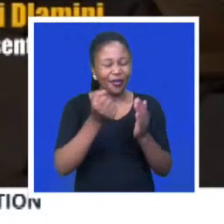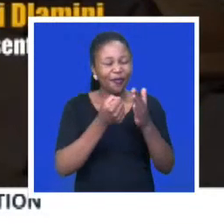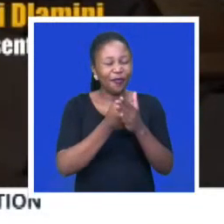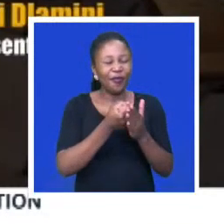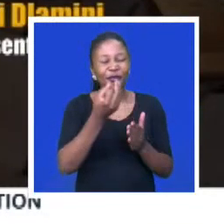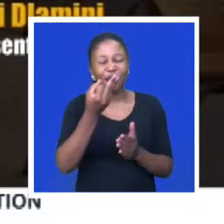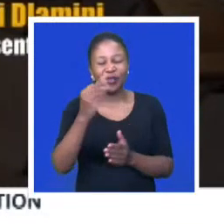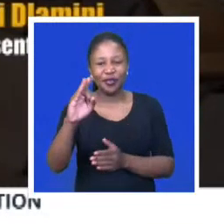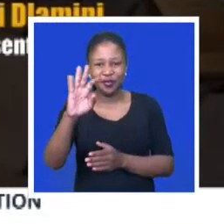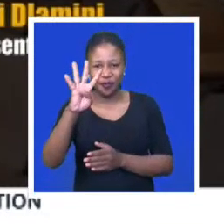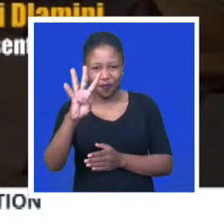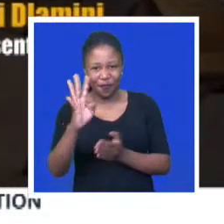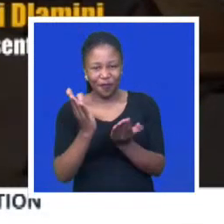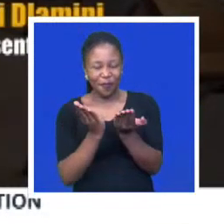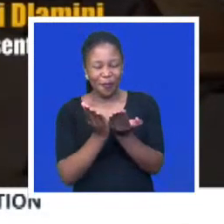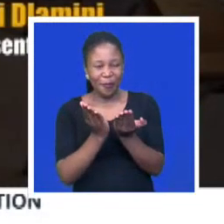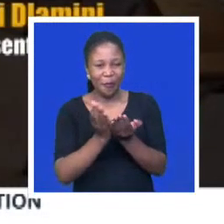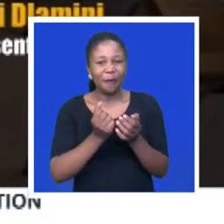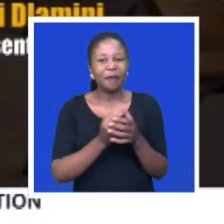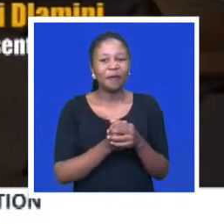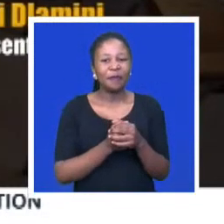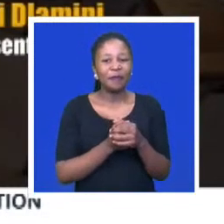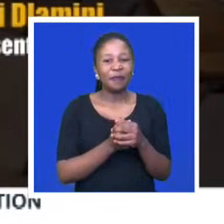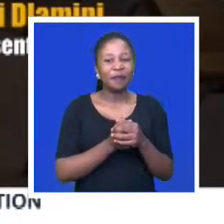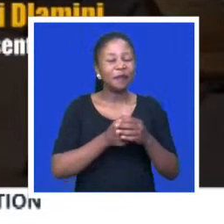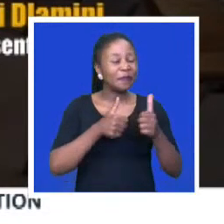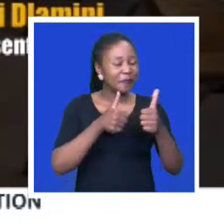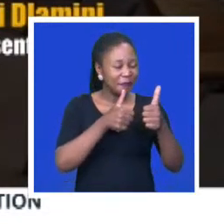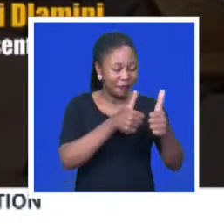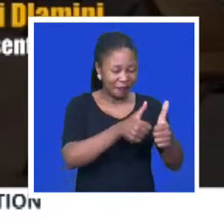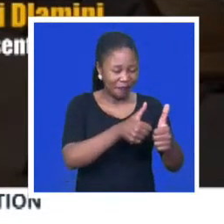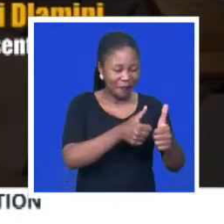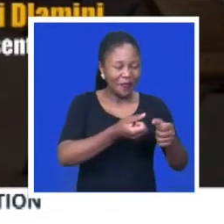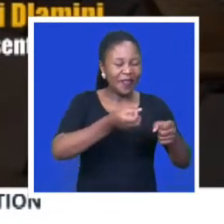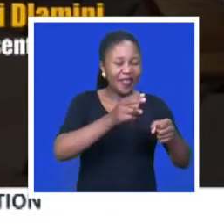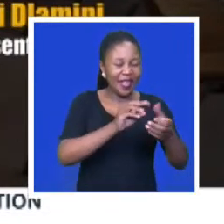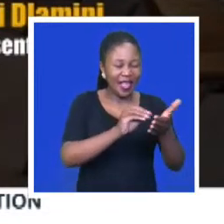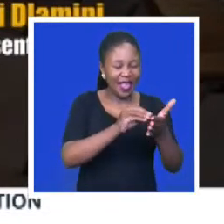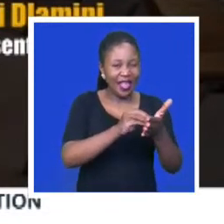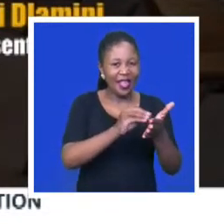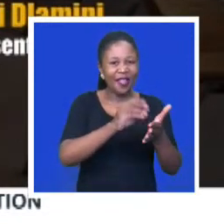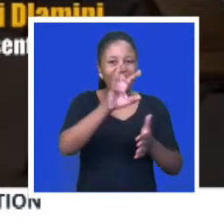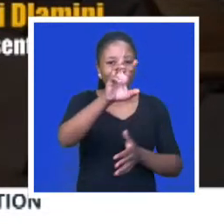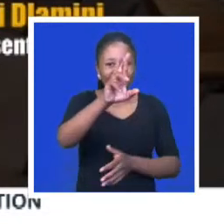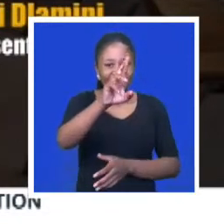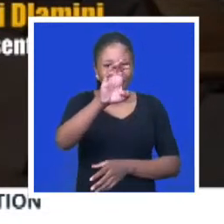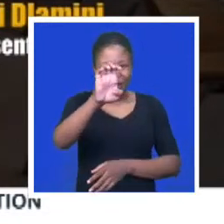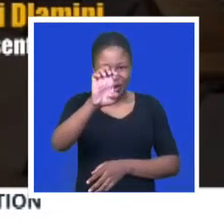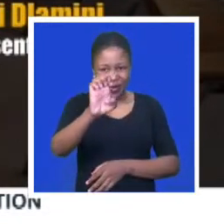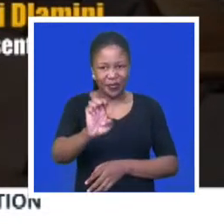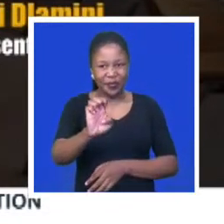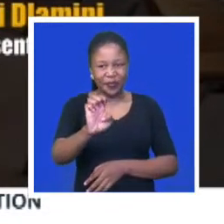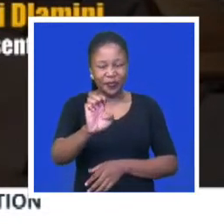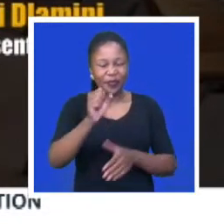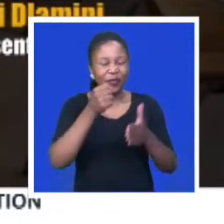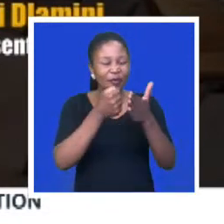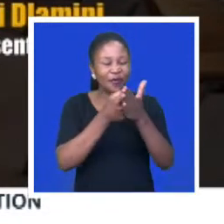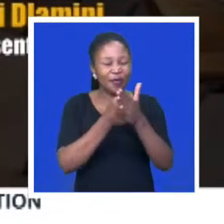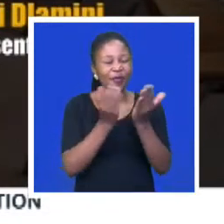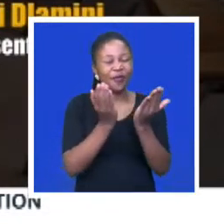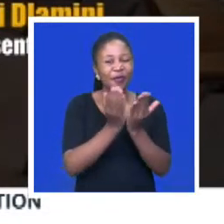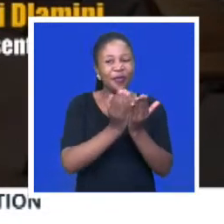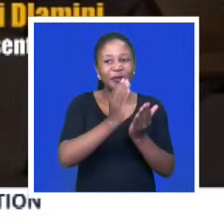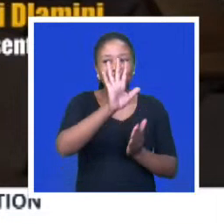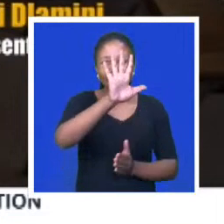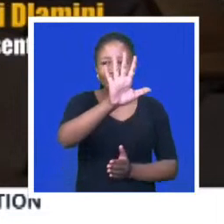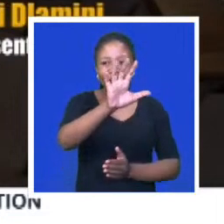3 and 4. From 3 p.m. until 3:30 p.m., we have religious education for grades